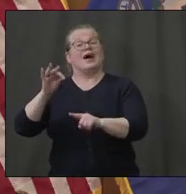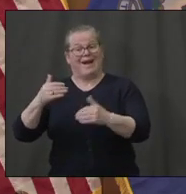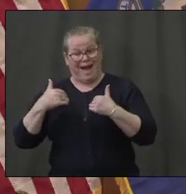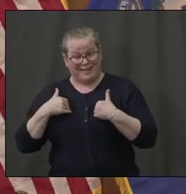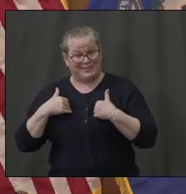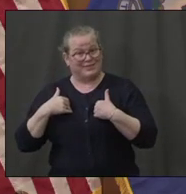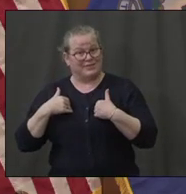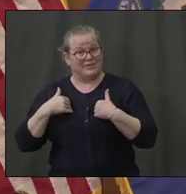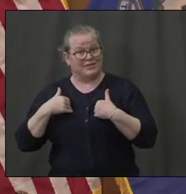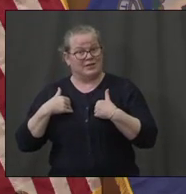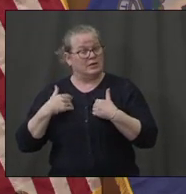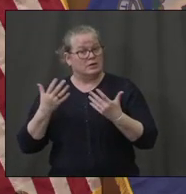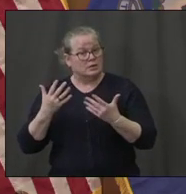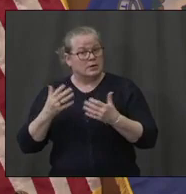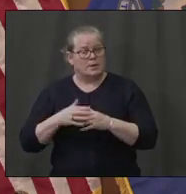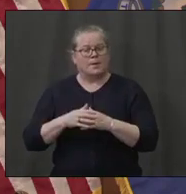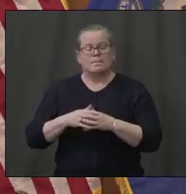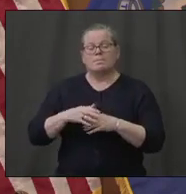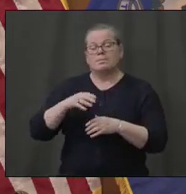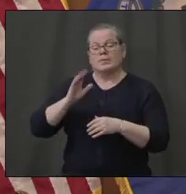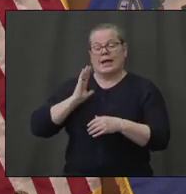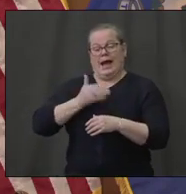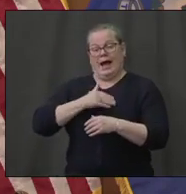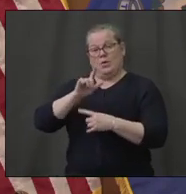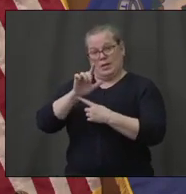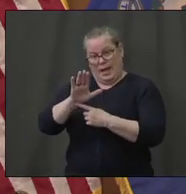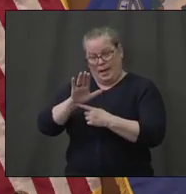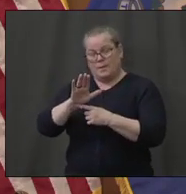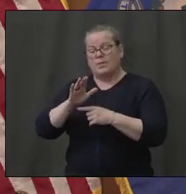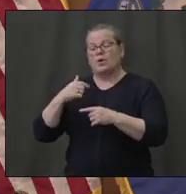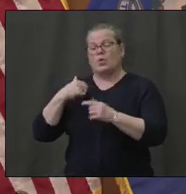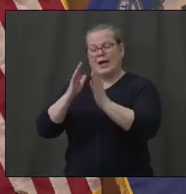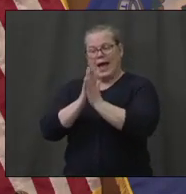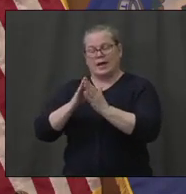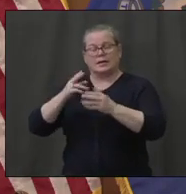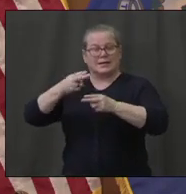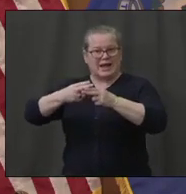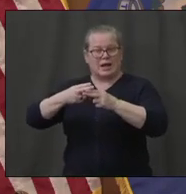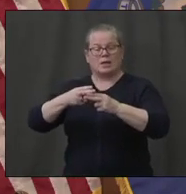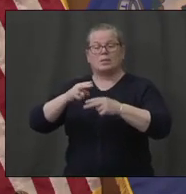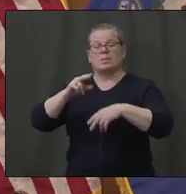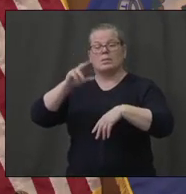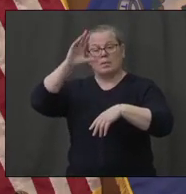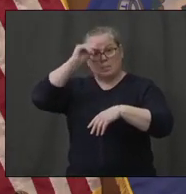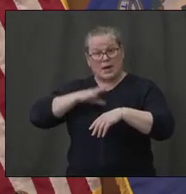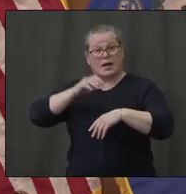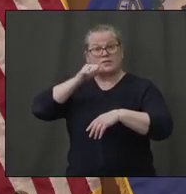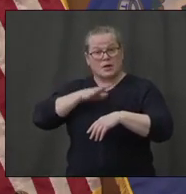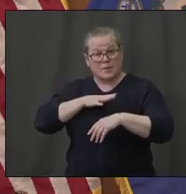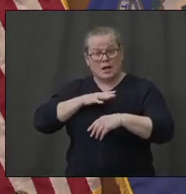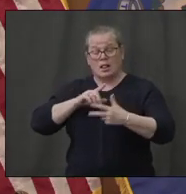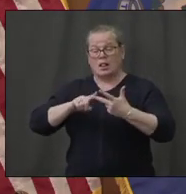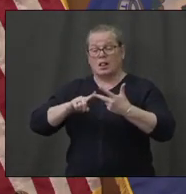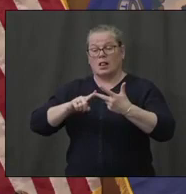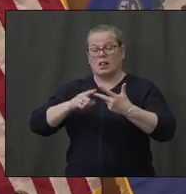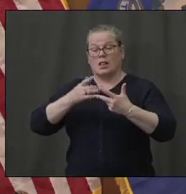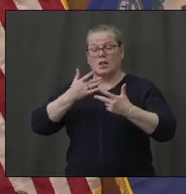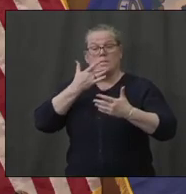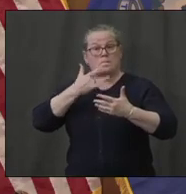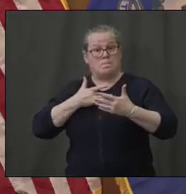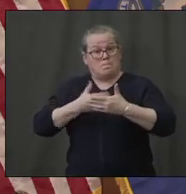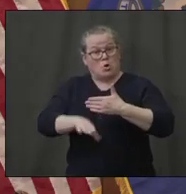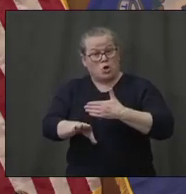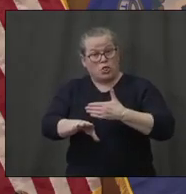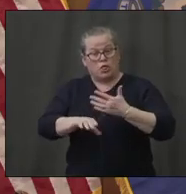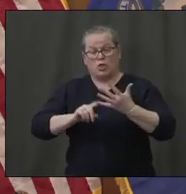laboratory report form is essentially name, sex, date of birth, address. That's it. We may get race, ethnicity,